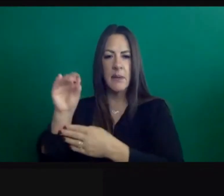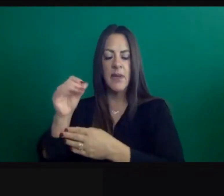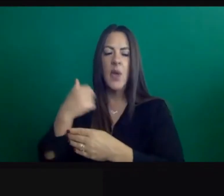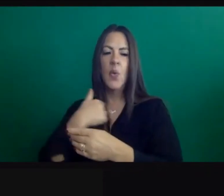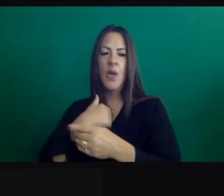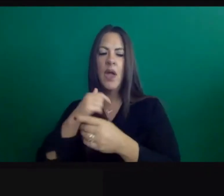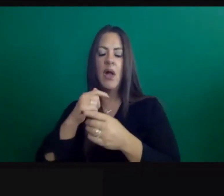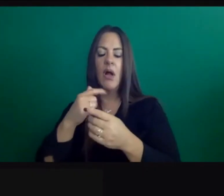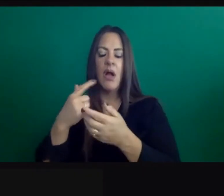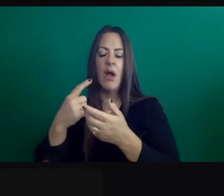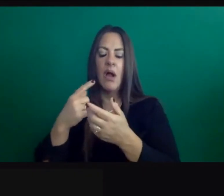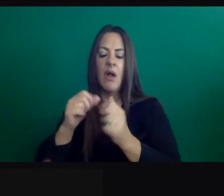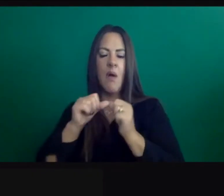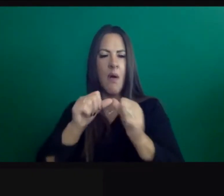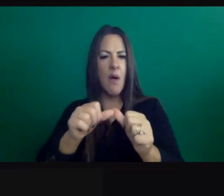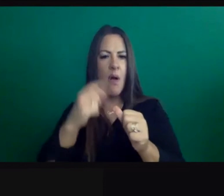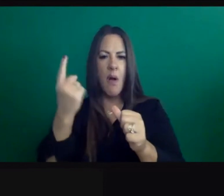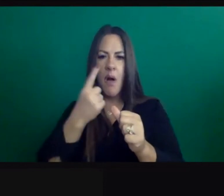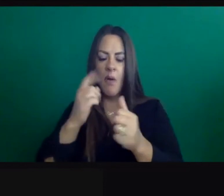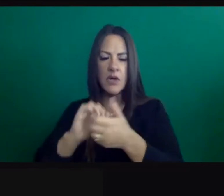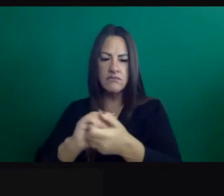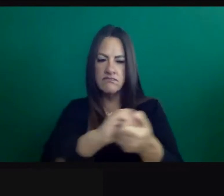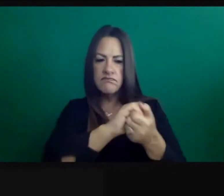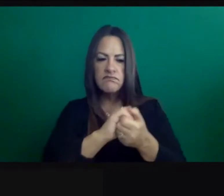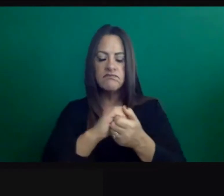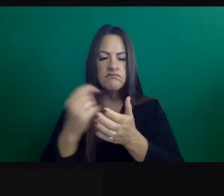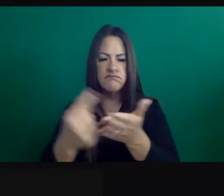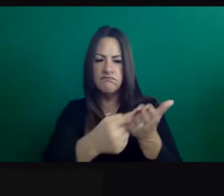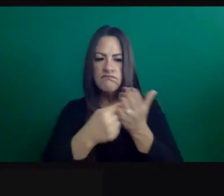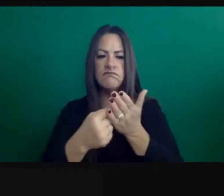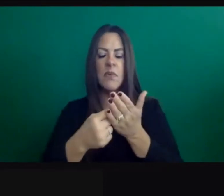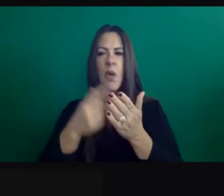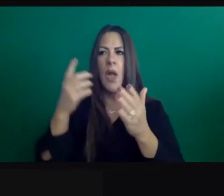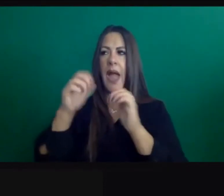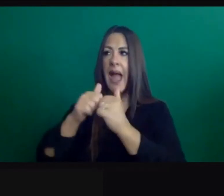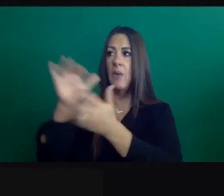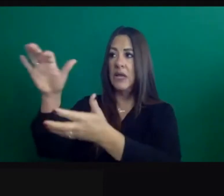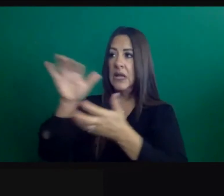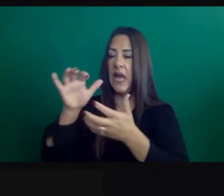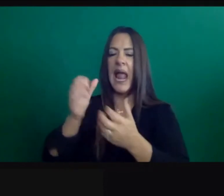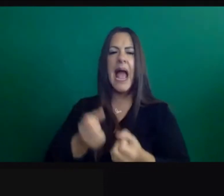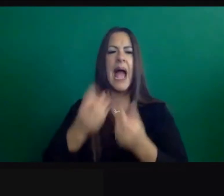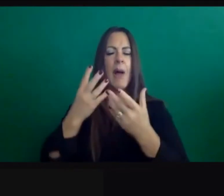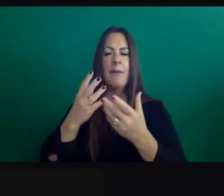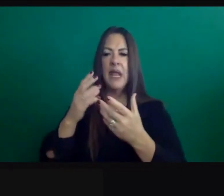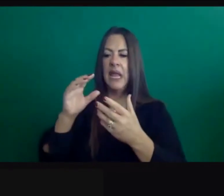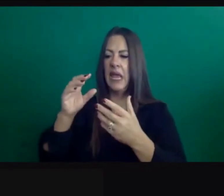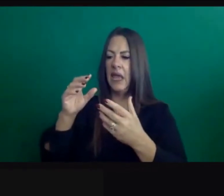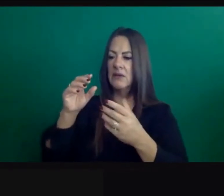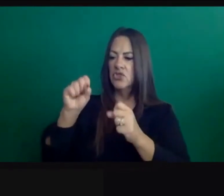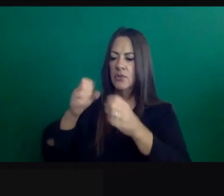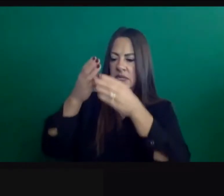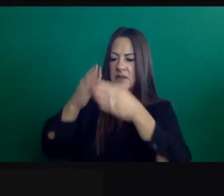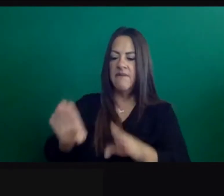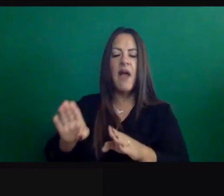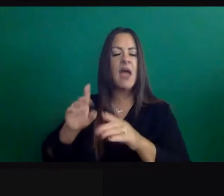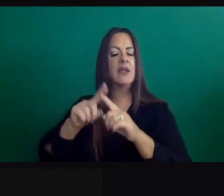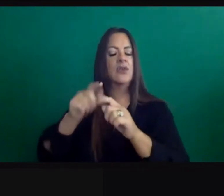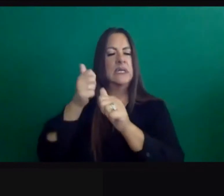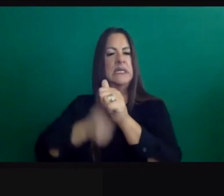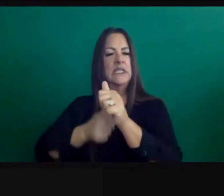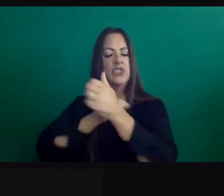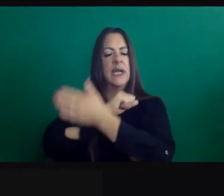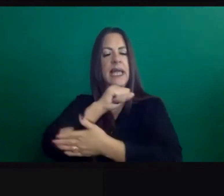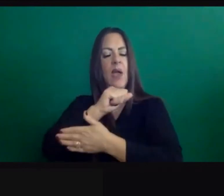of others the distribution and allocation plans. Many people have said that looking at